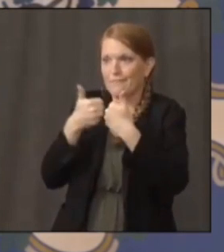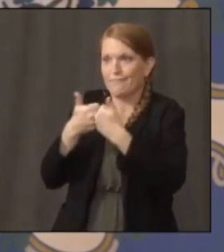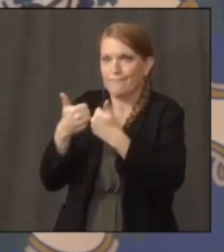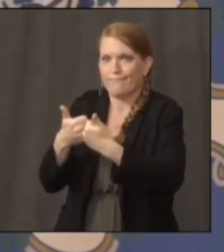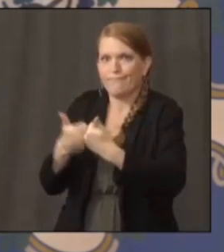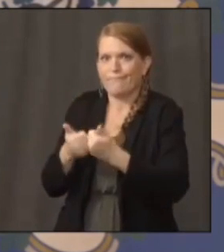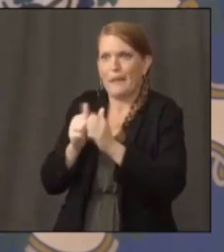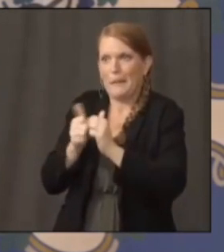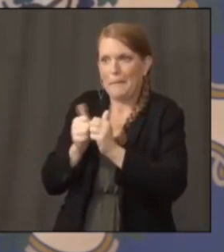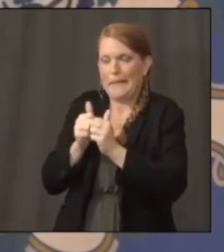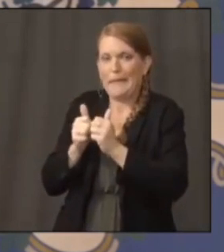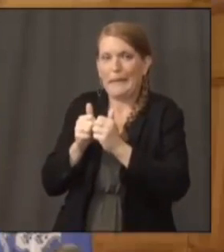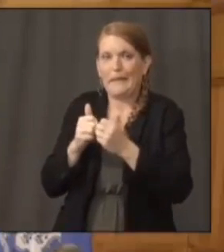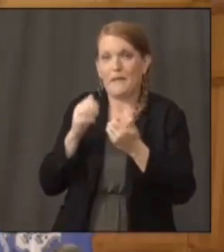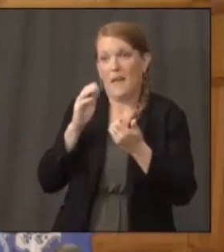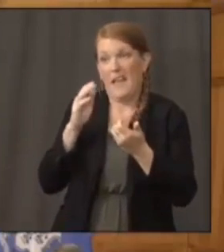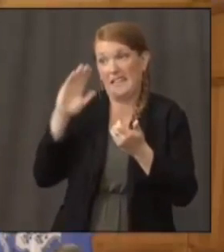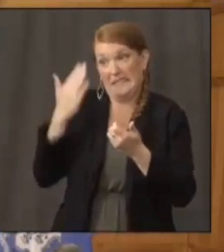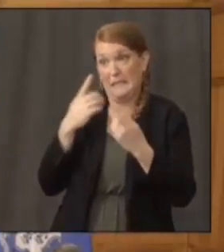look.